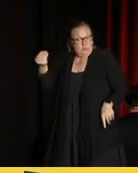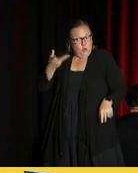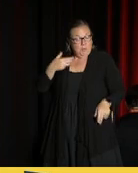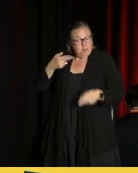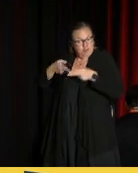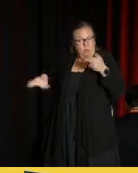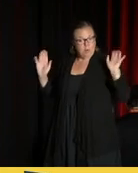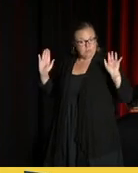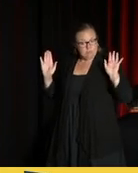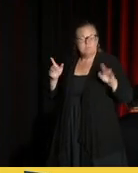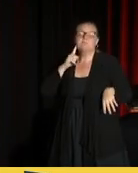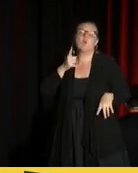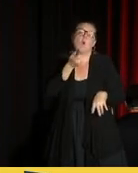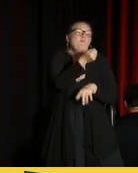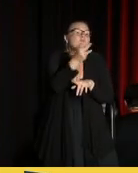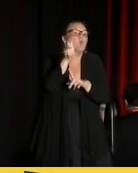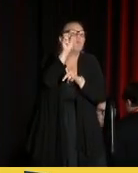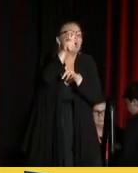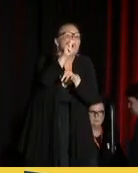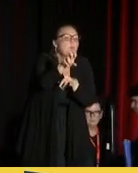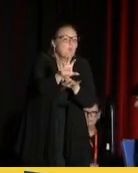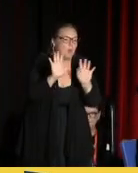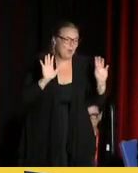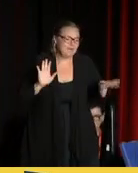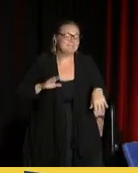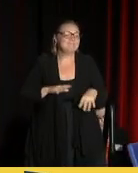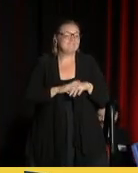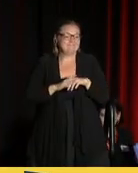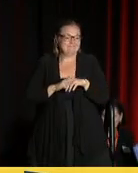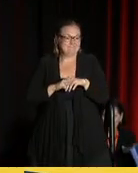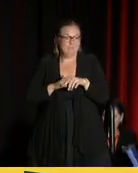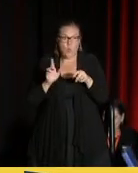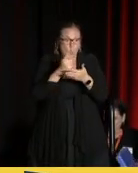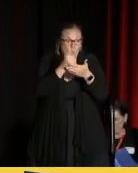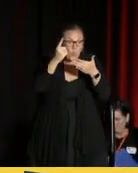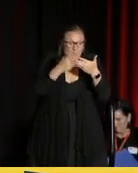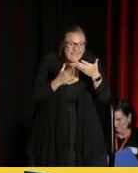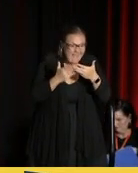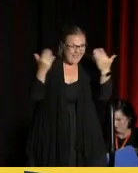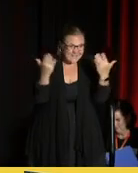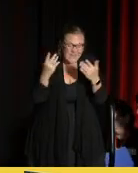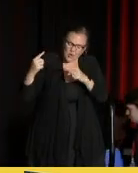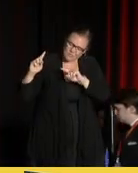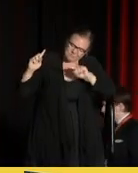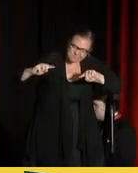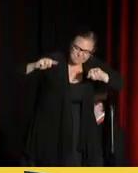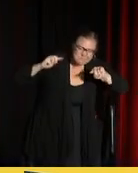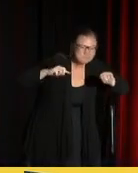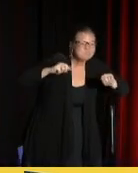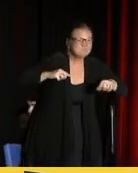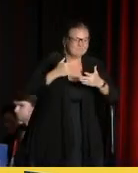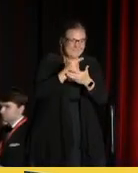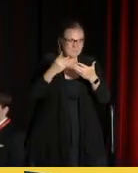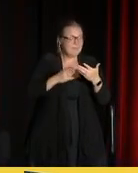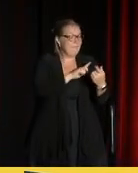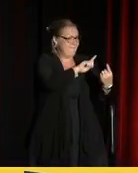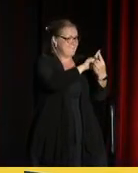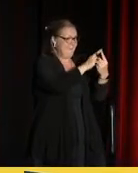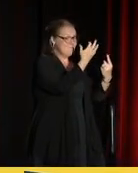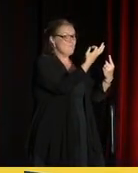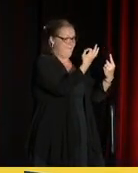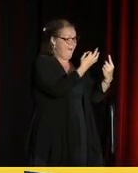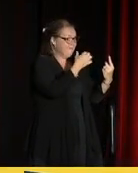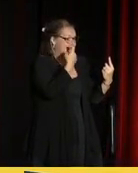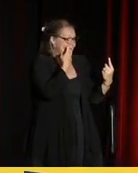I'm just going to tell you a couple things. He's been here the entire weekend. I met him on Friday.